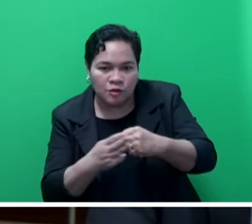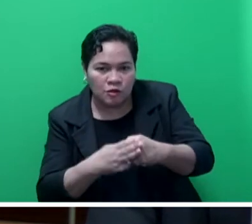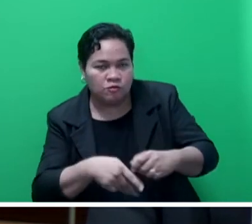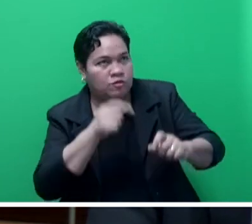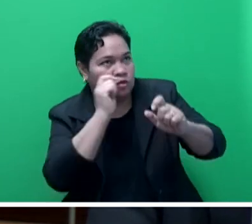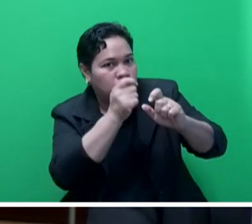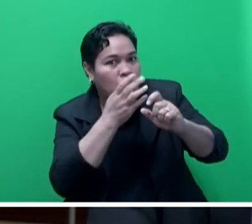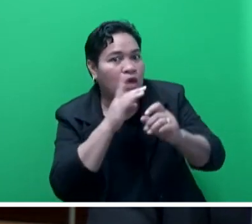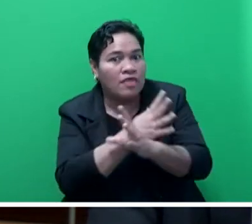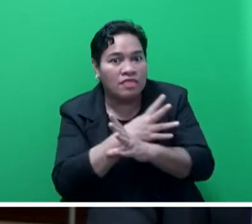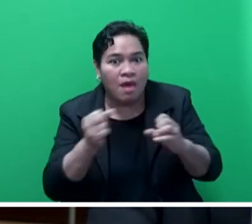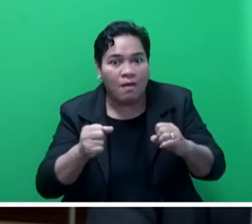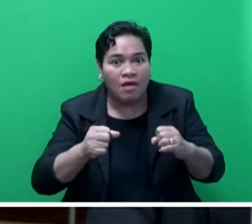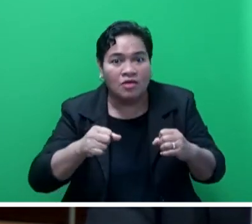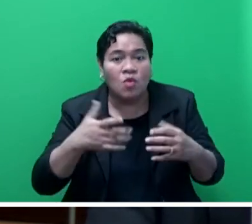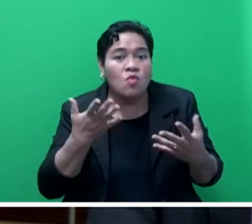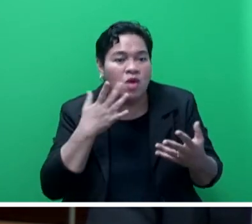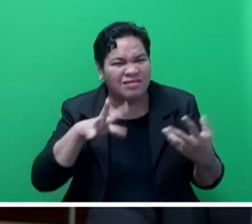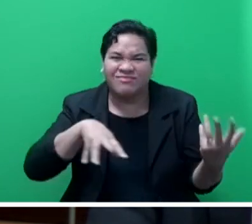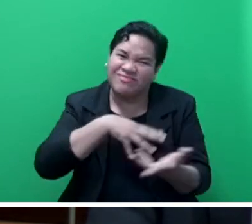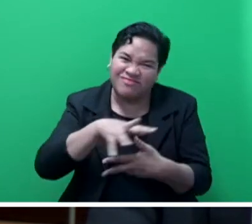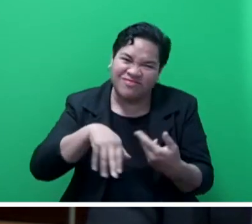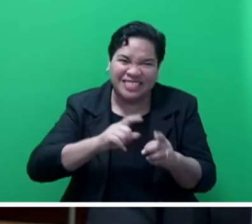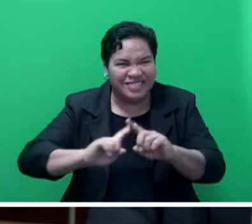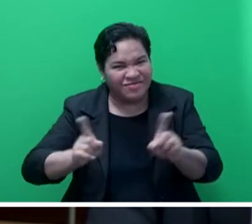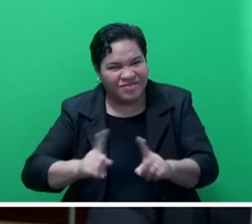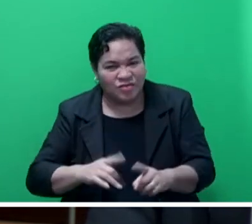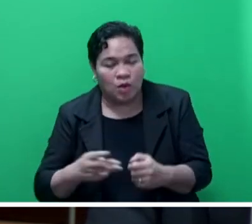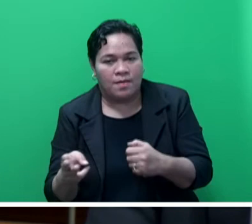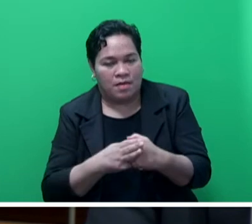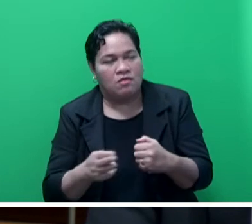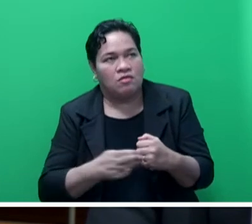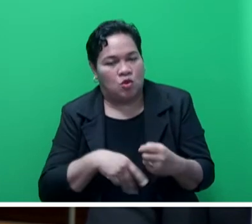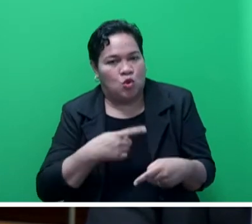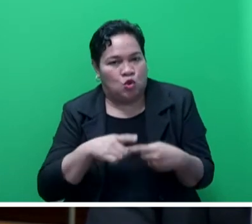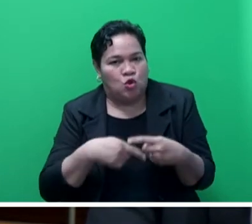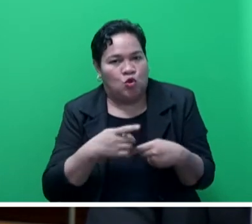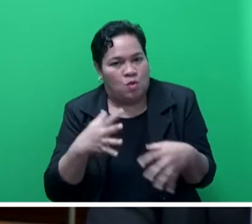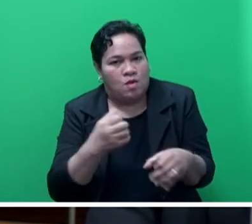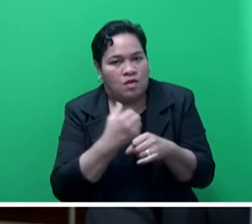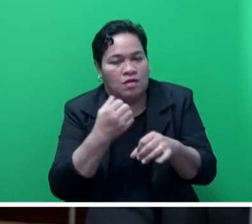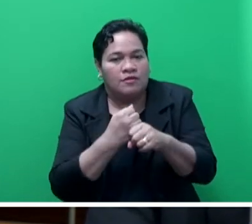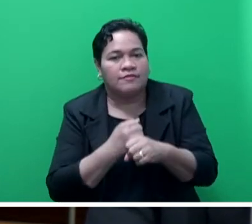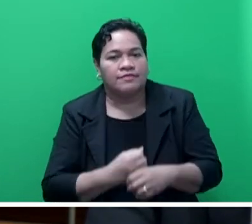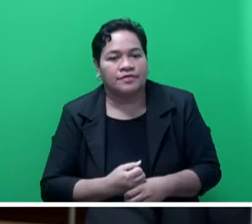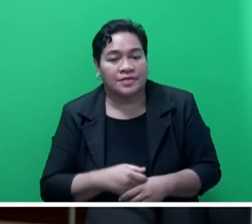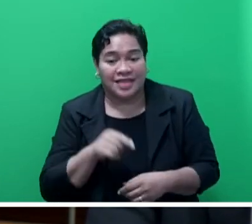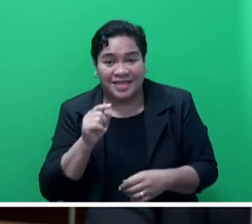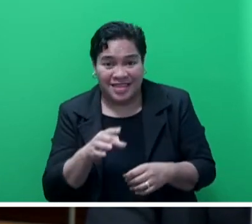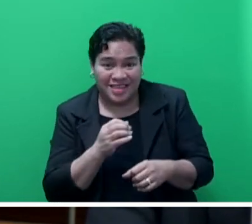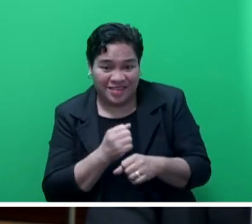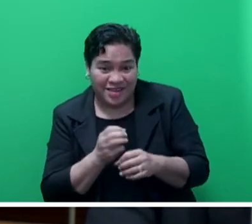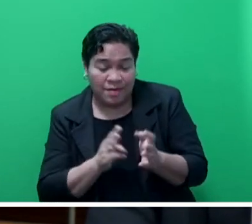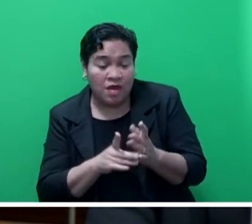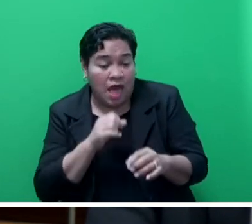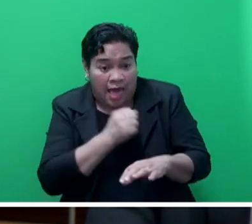were damaged during tropical cyclone and those that are due for maintenance. The GSS through MSAF and the government